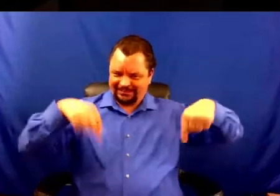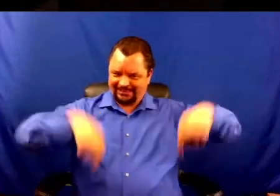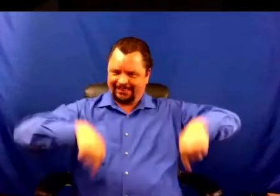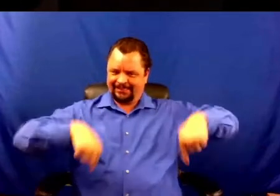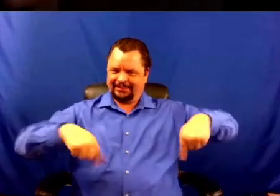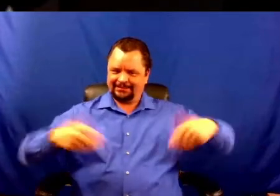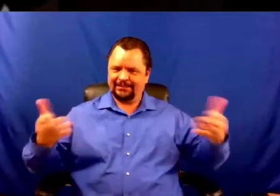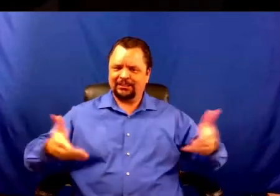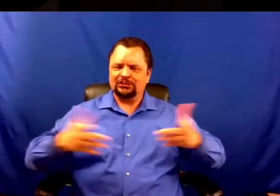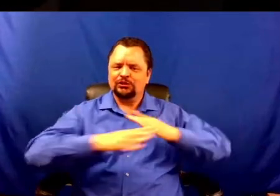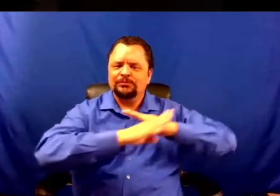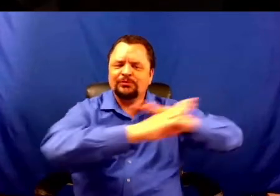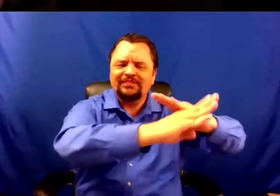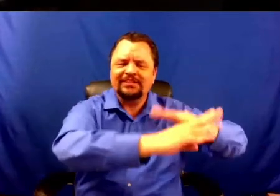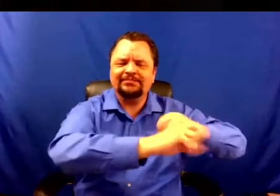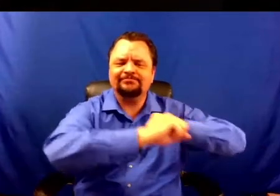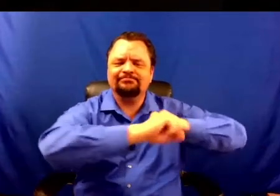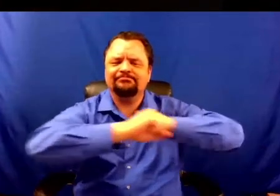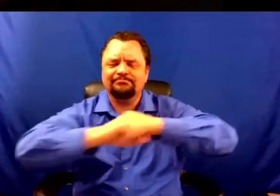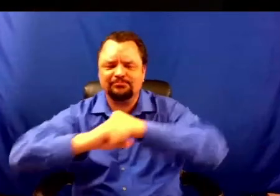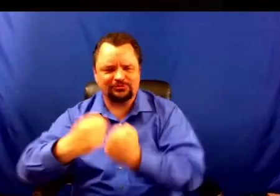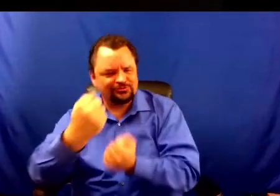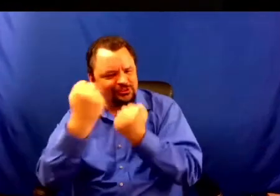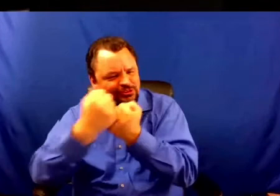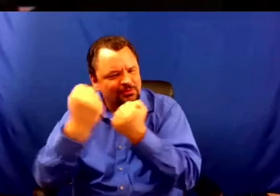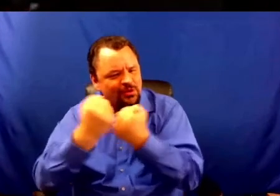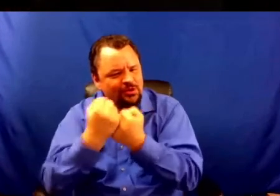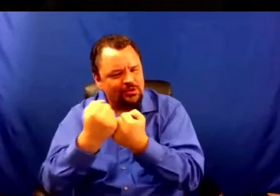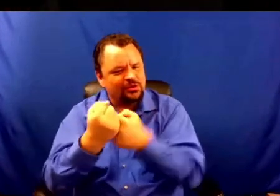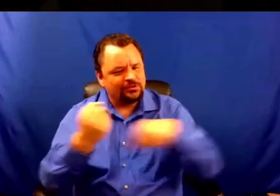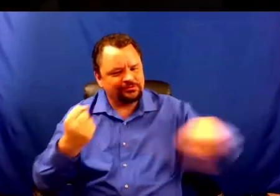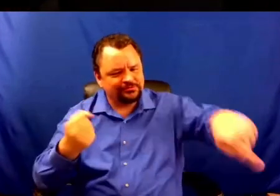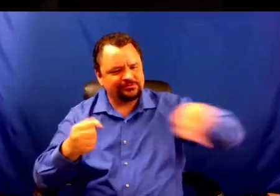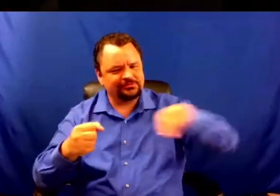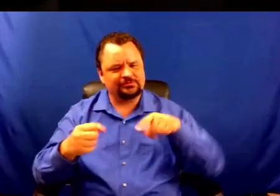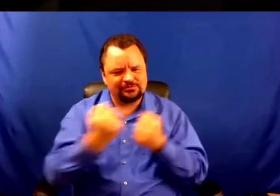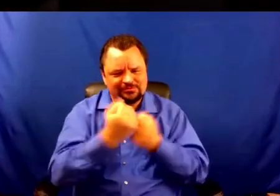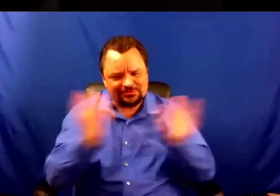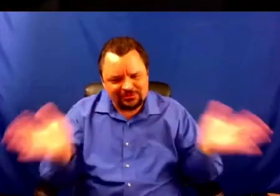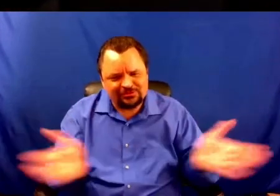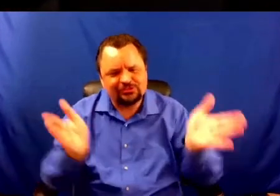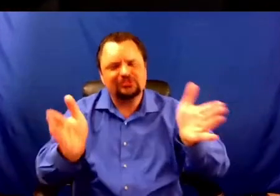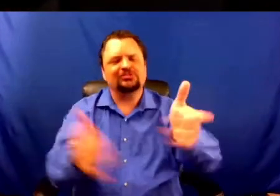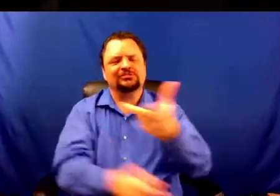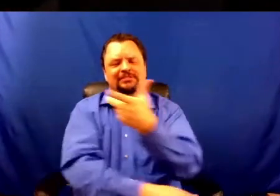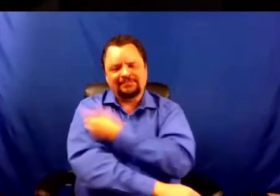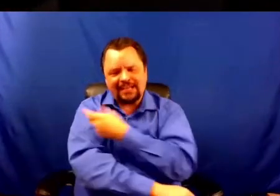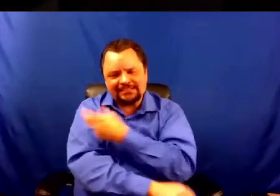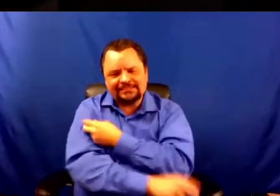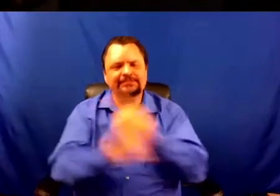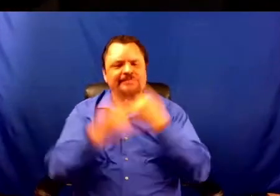to promote, and to protect. And we do that through prevention with vaccination, wearing masks, getting